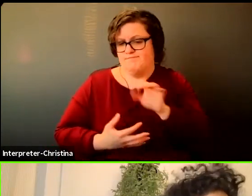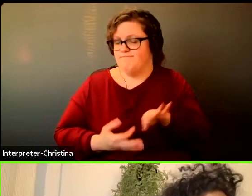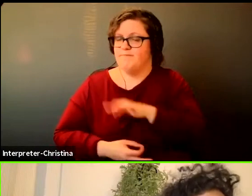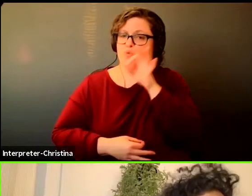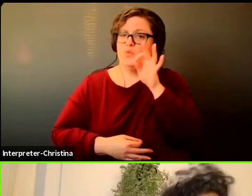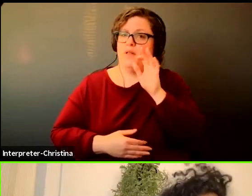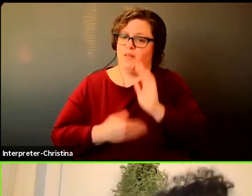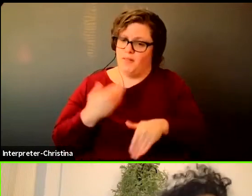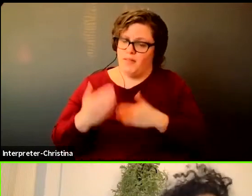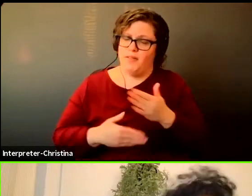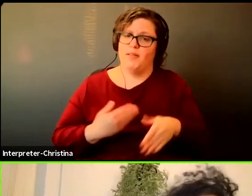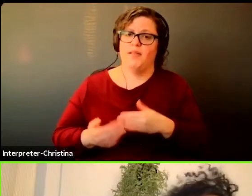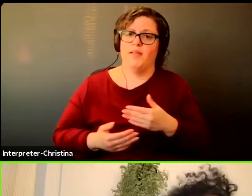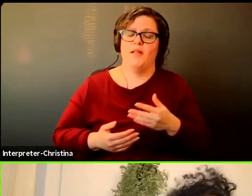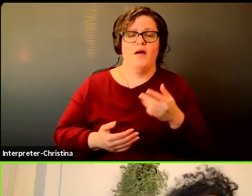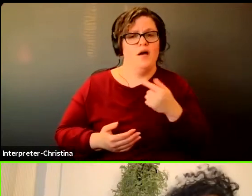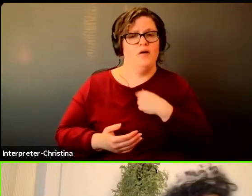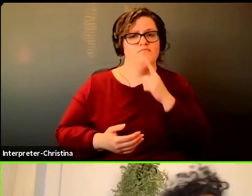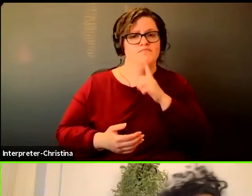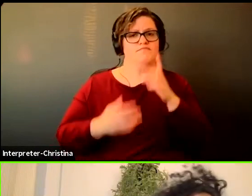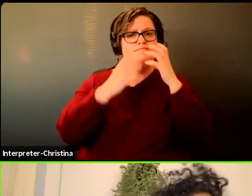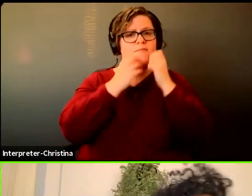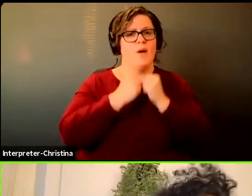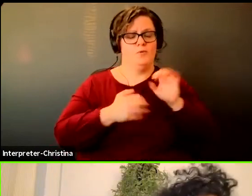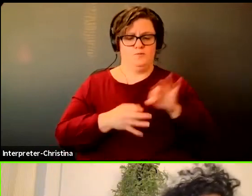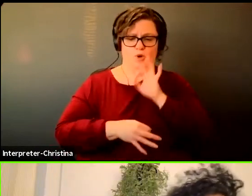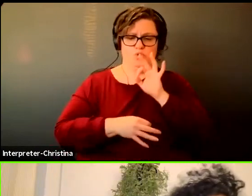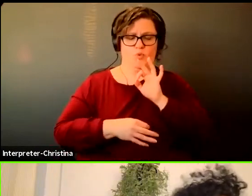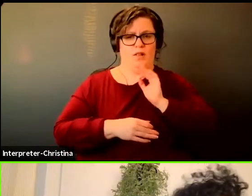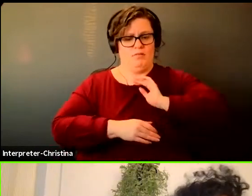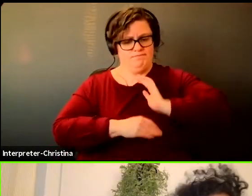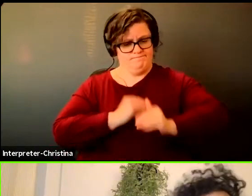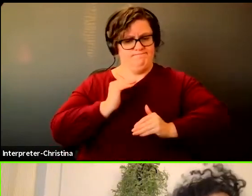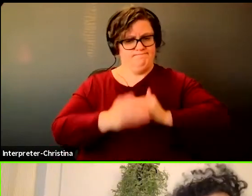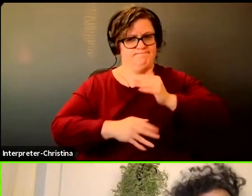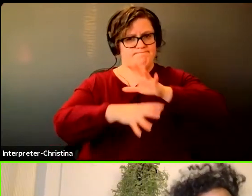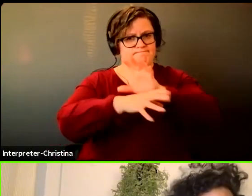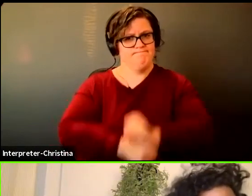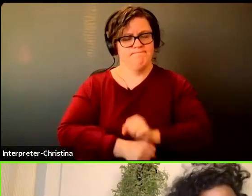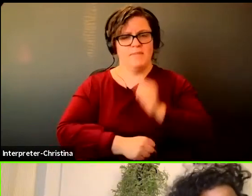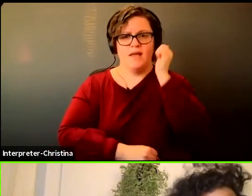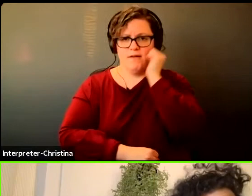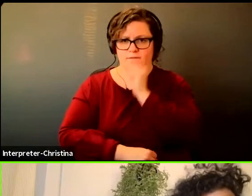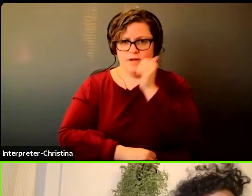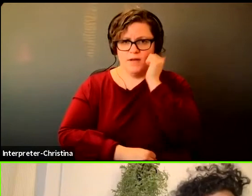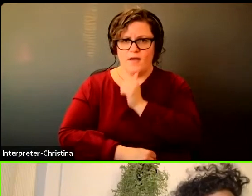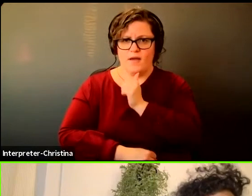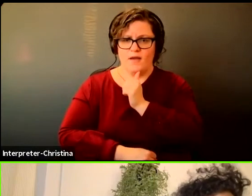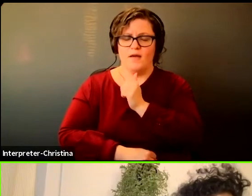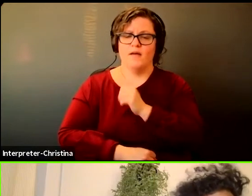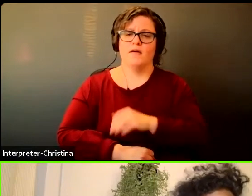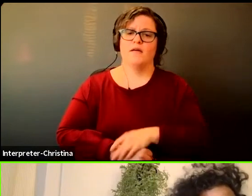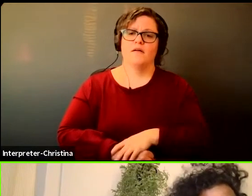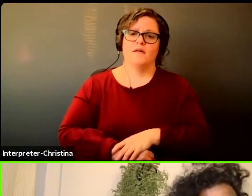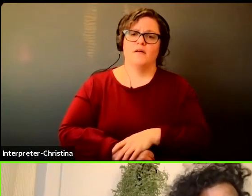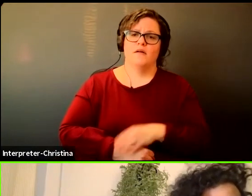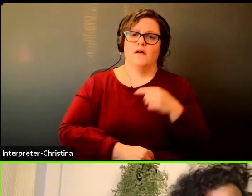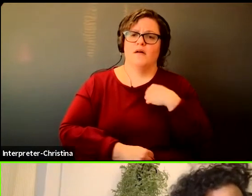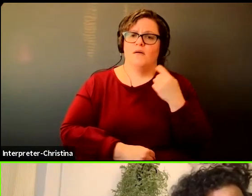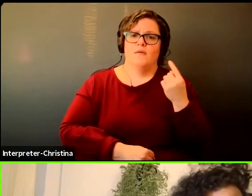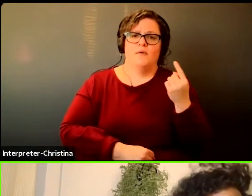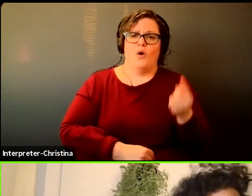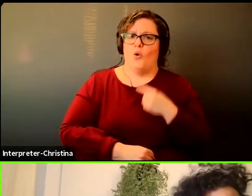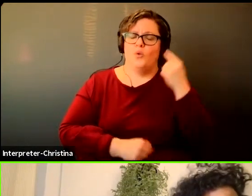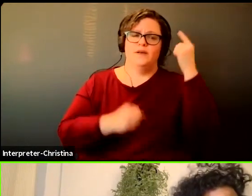like very grounded in my spiritual practices on a day-to-day basis, because I am thinking of that question of, as